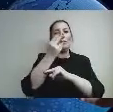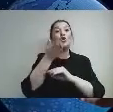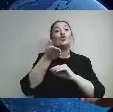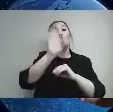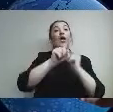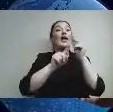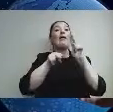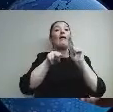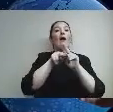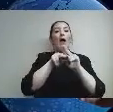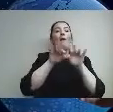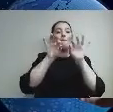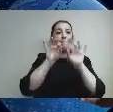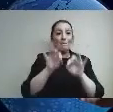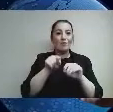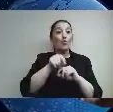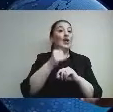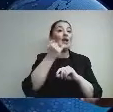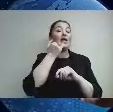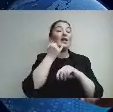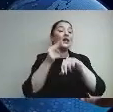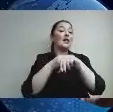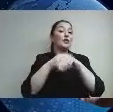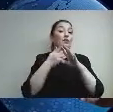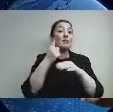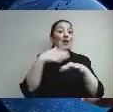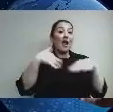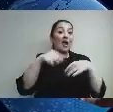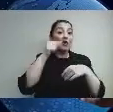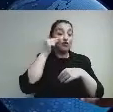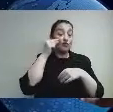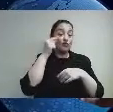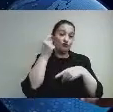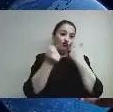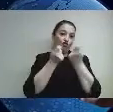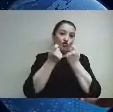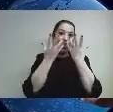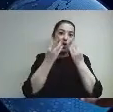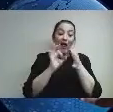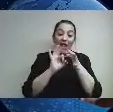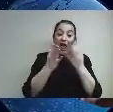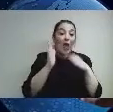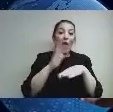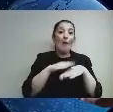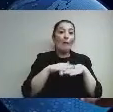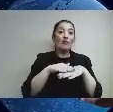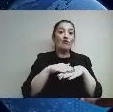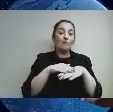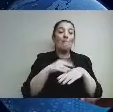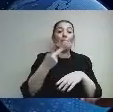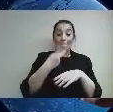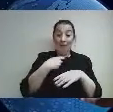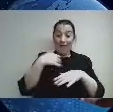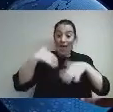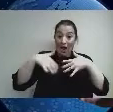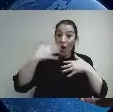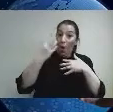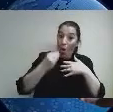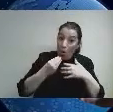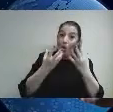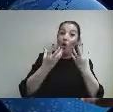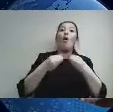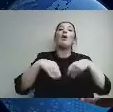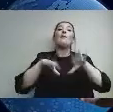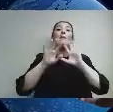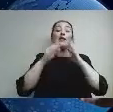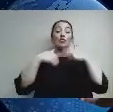I wanted to understand what I can do for the disability for disabled people. My disability was not a barrier